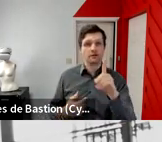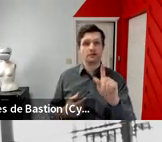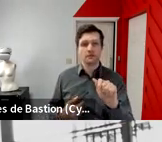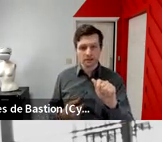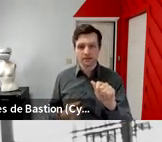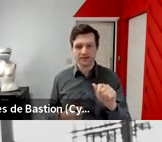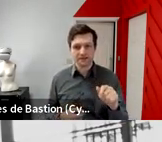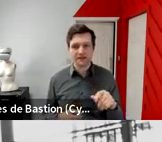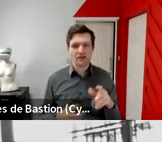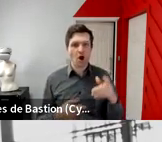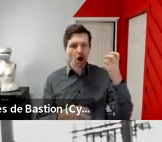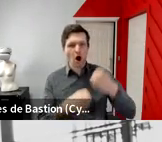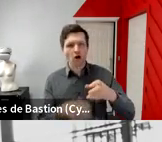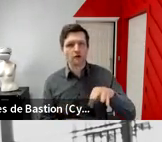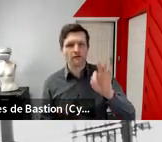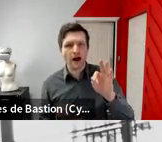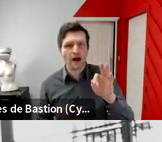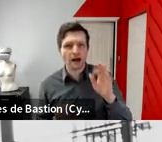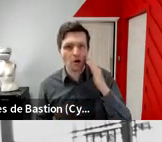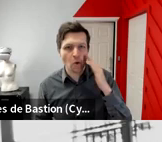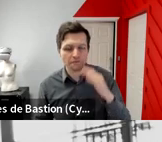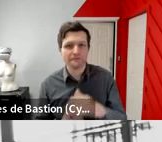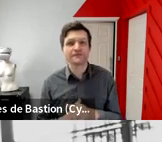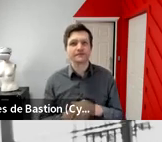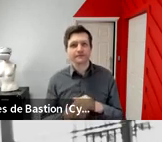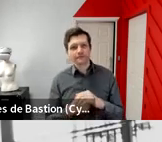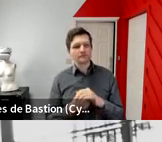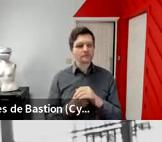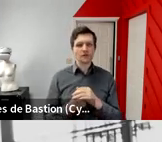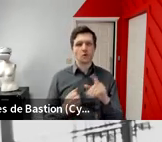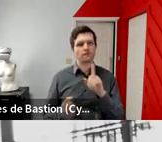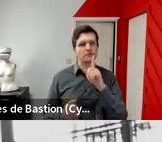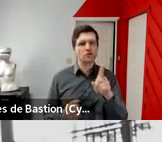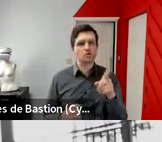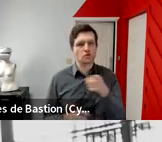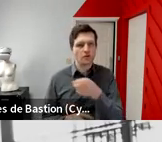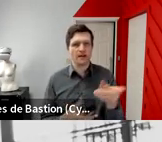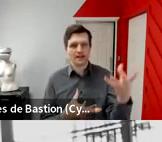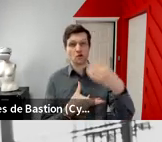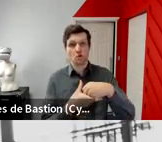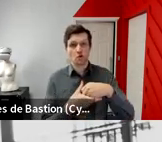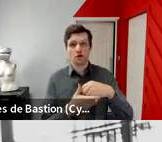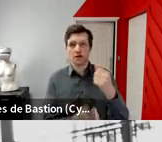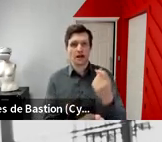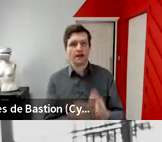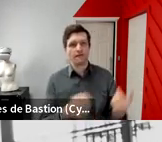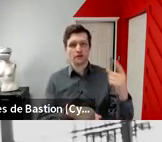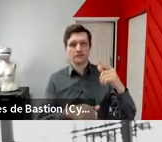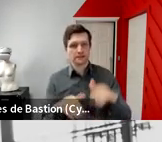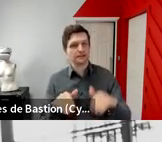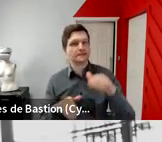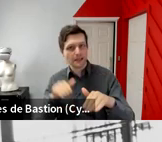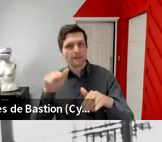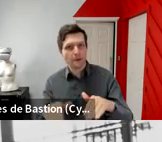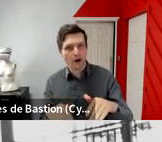who do some design, accessibility design, but it was really hard to find. So I want to make sure